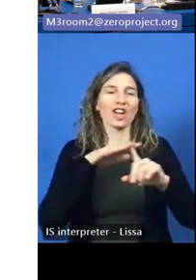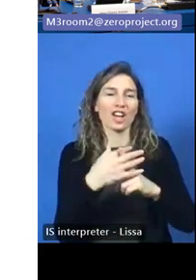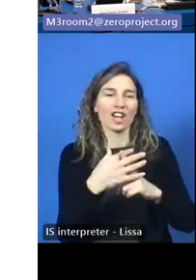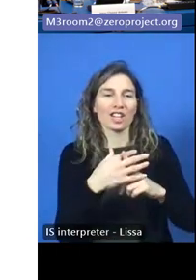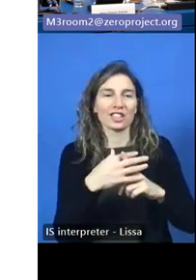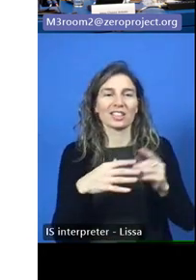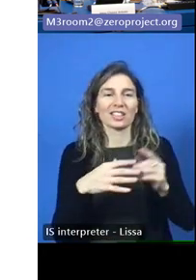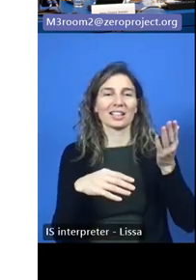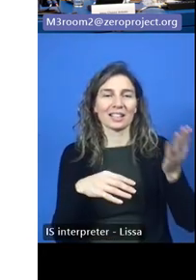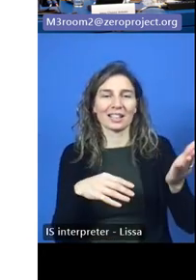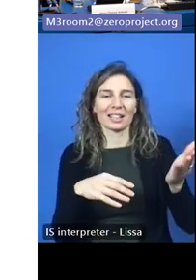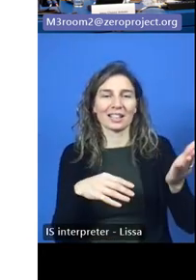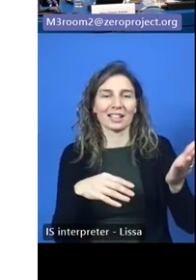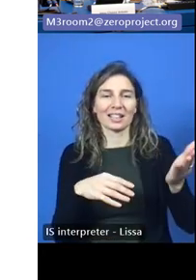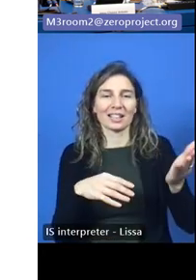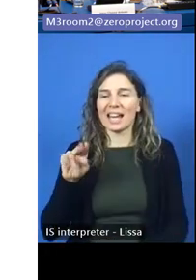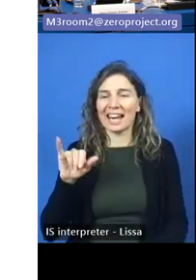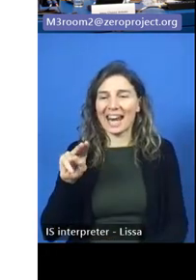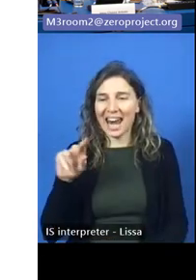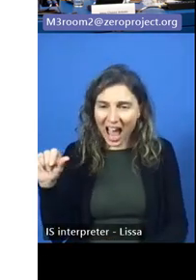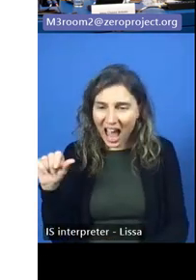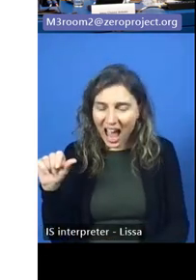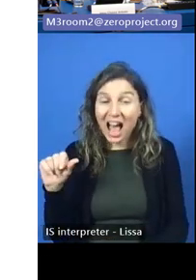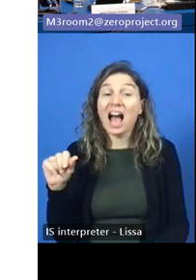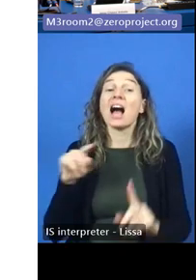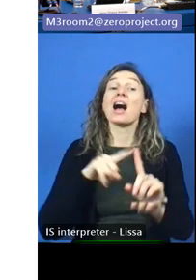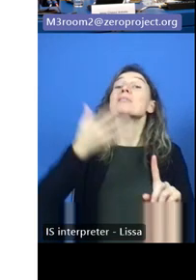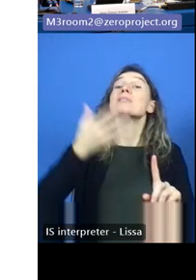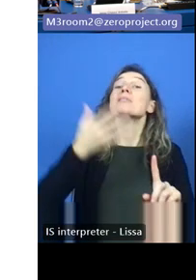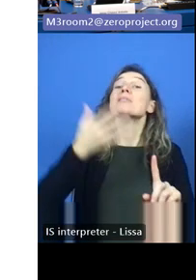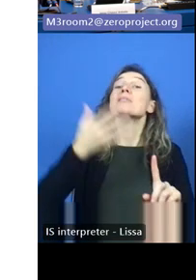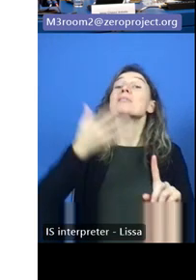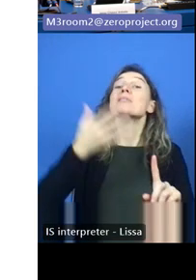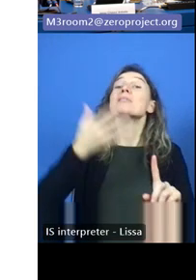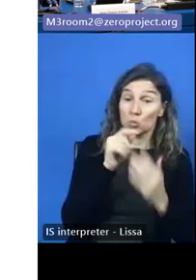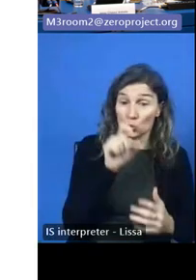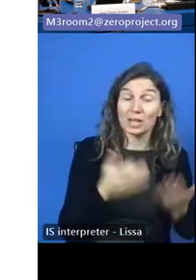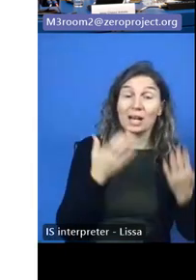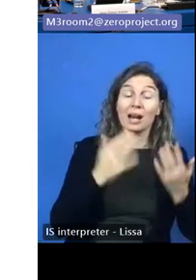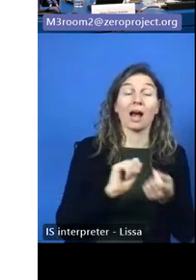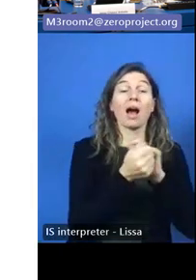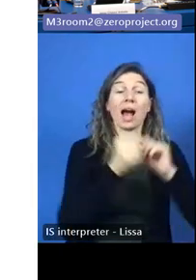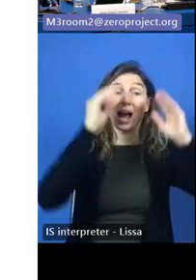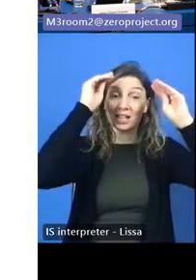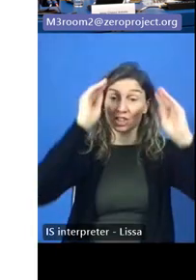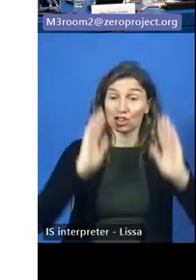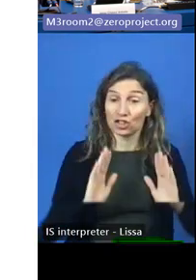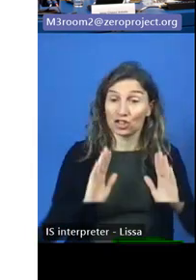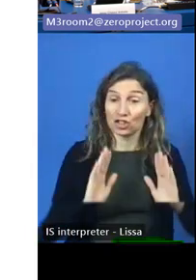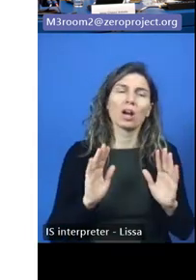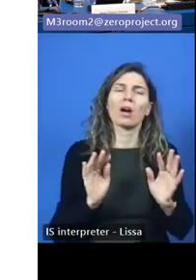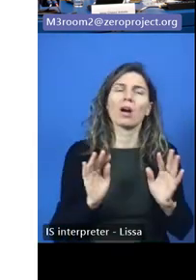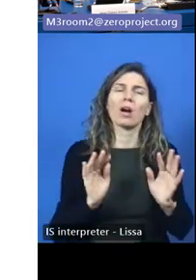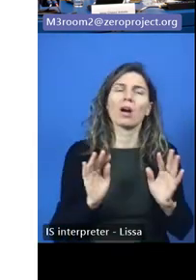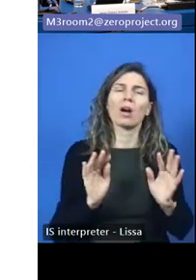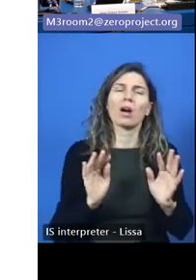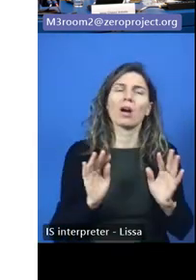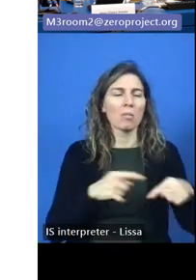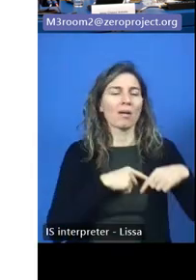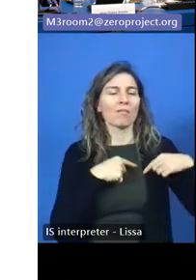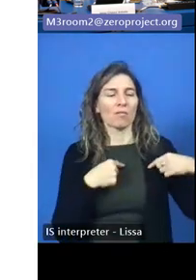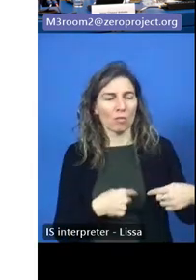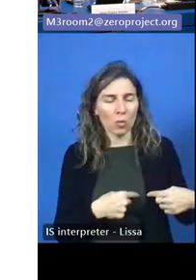which used to be actually a student of the school, but is now a teacher. And not a formal teacher, but she is a volunteer teacher